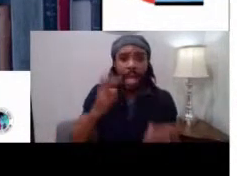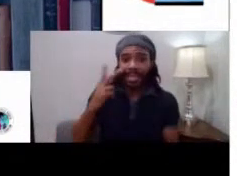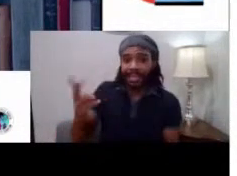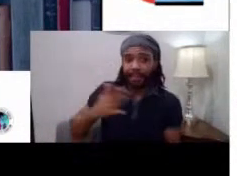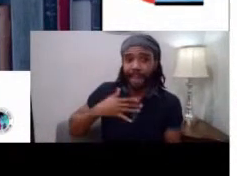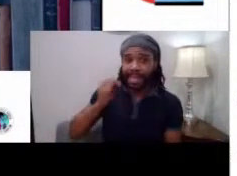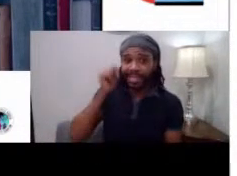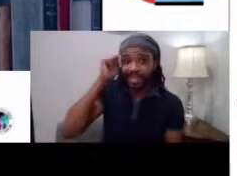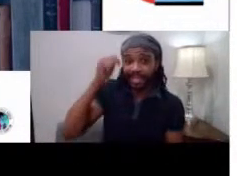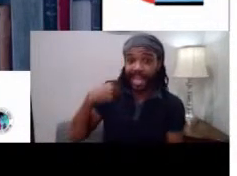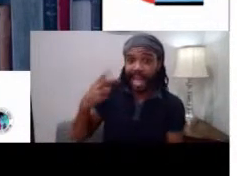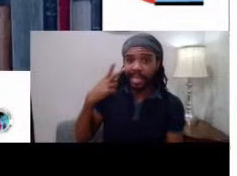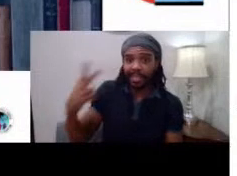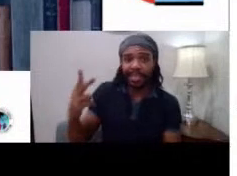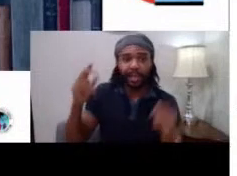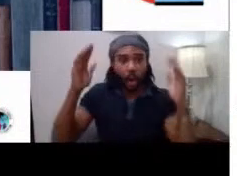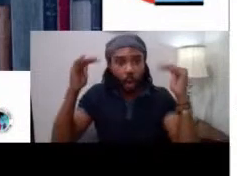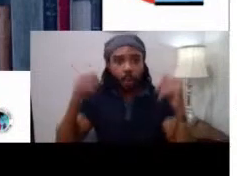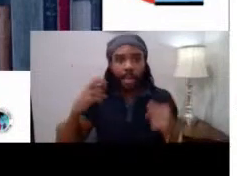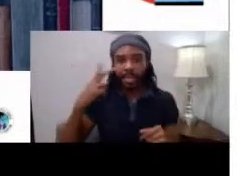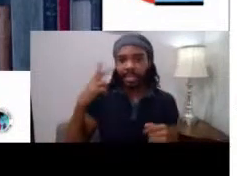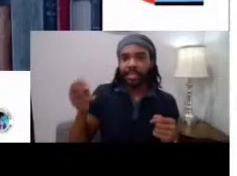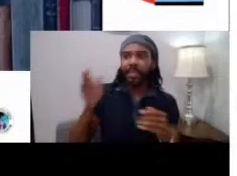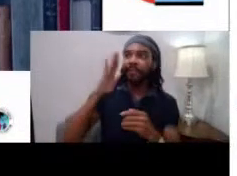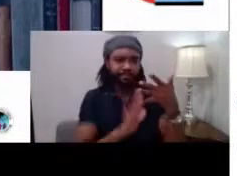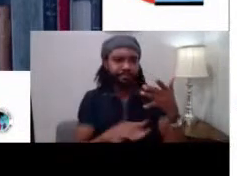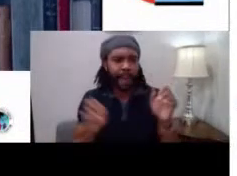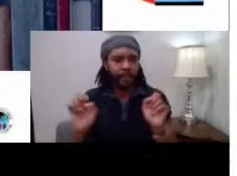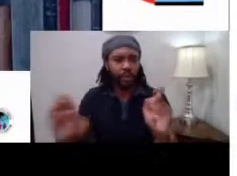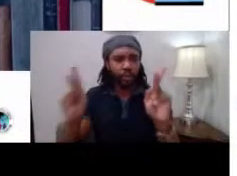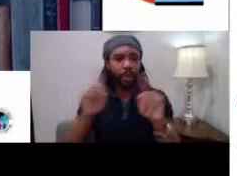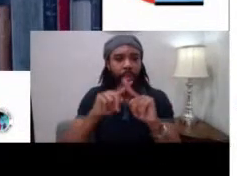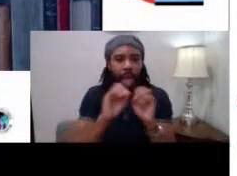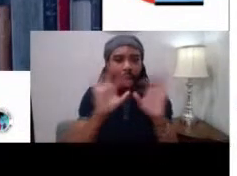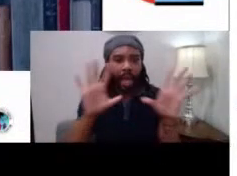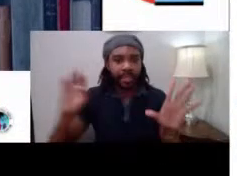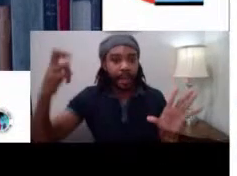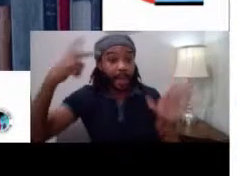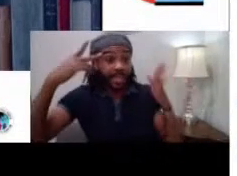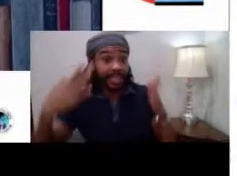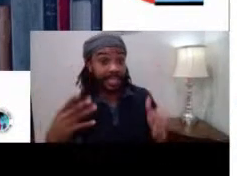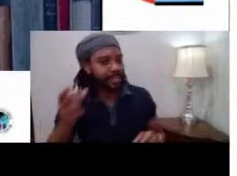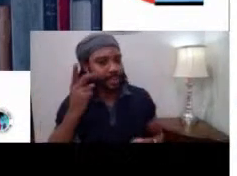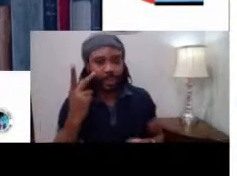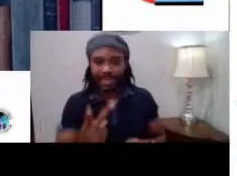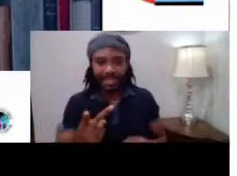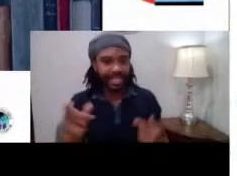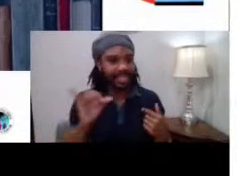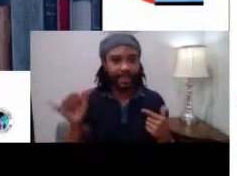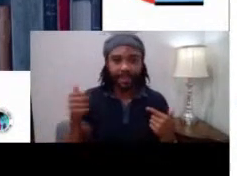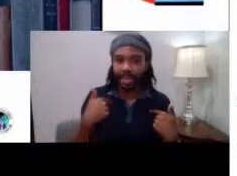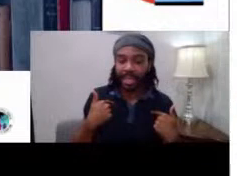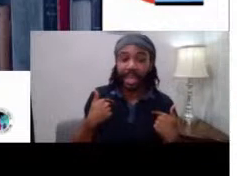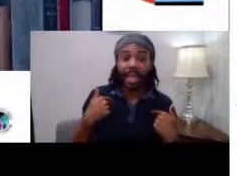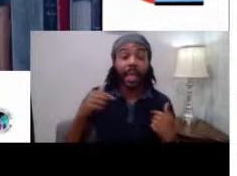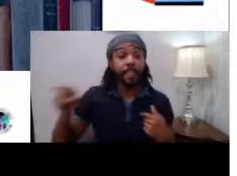But obviously, our politicians don't see any of that. They are using them as pawns in a political